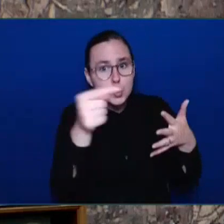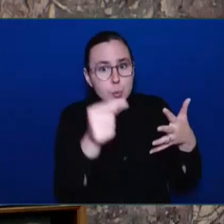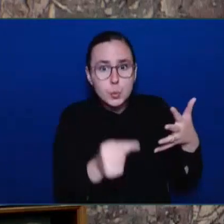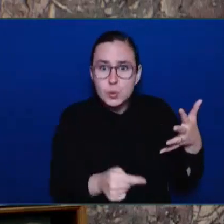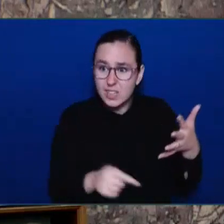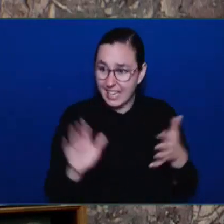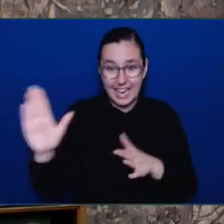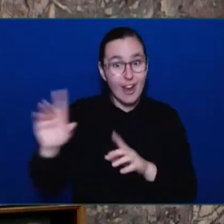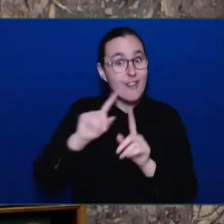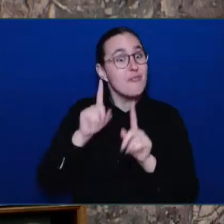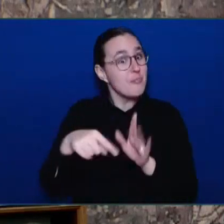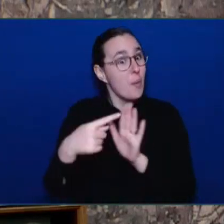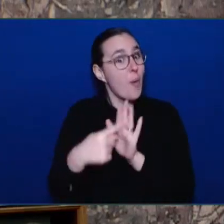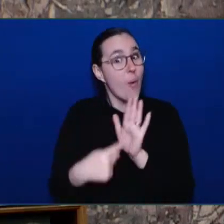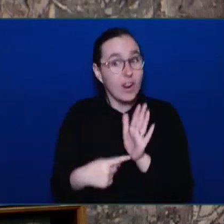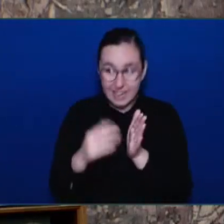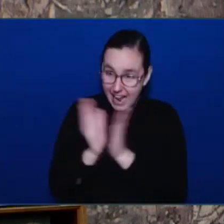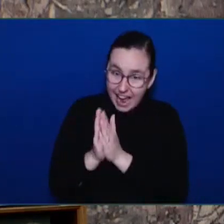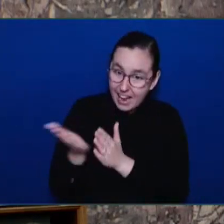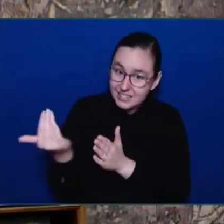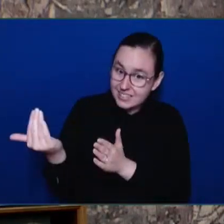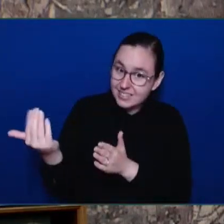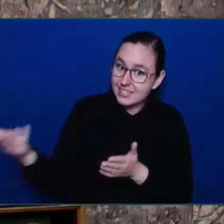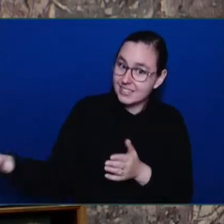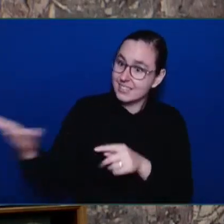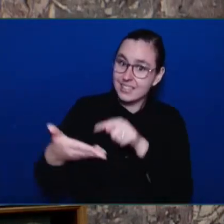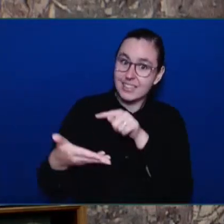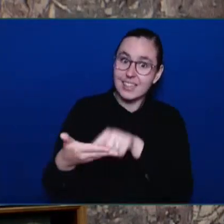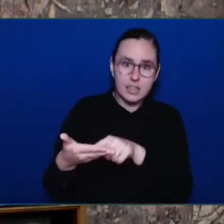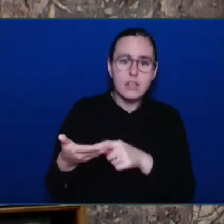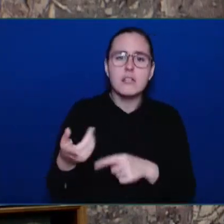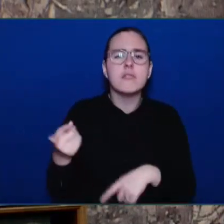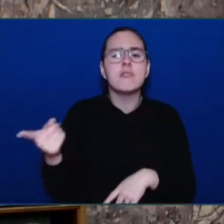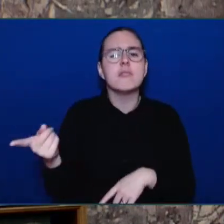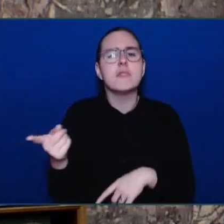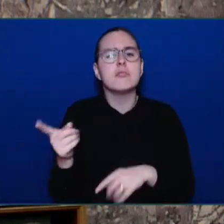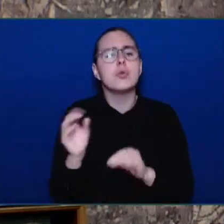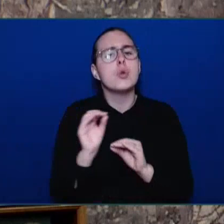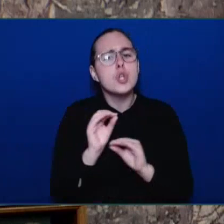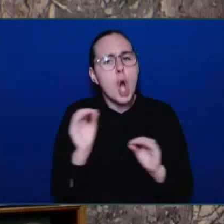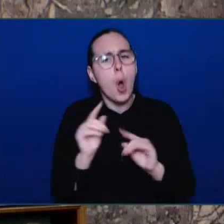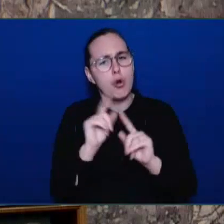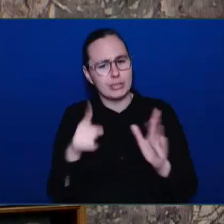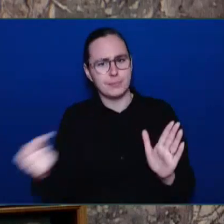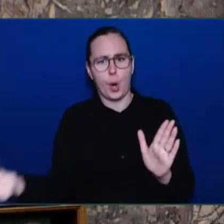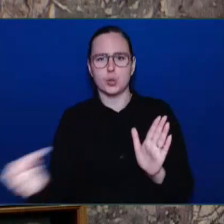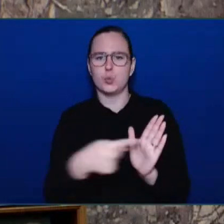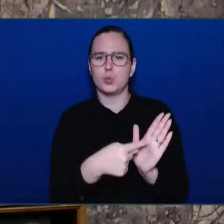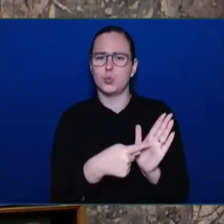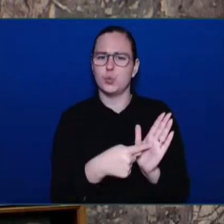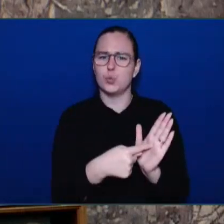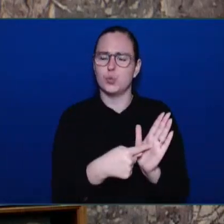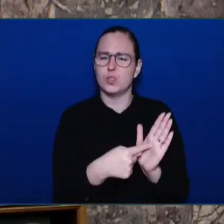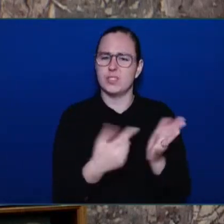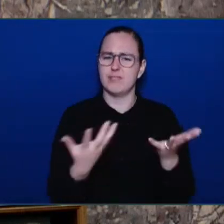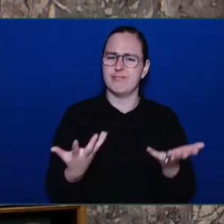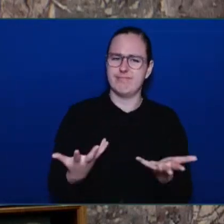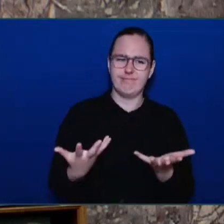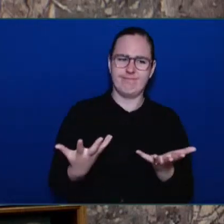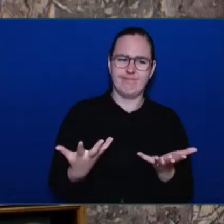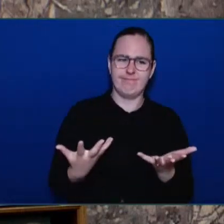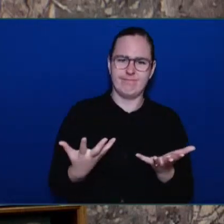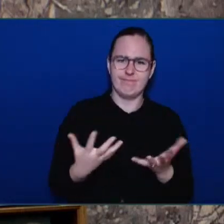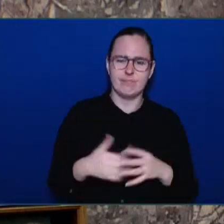for this problem. And instead, government continued to put off making any changes, while